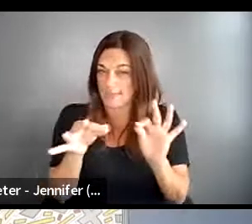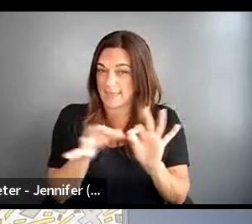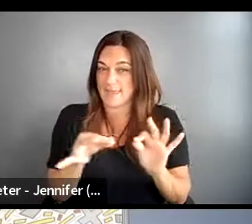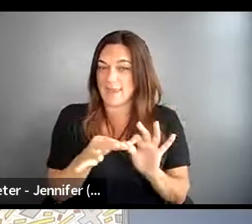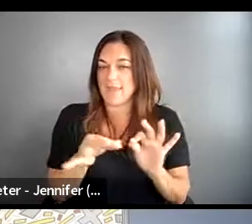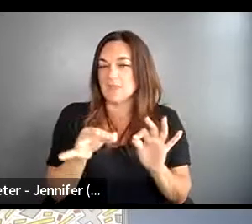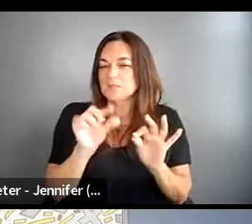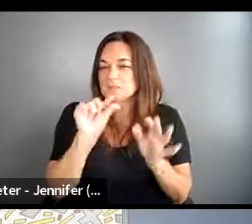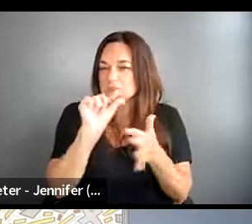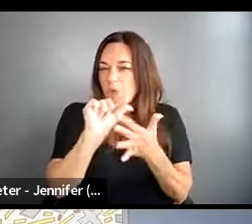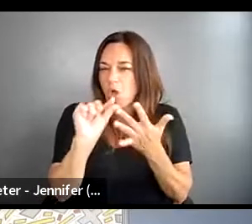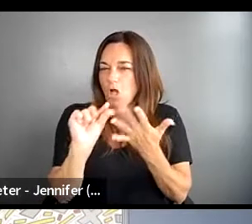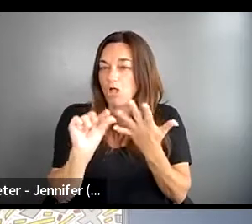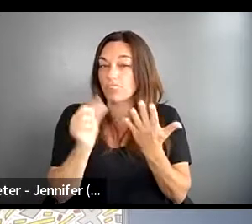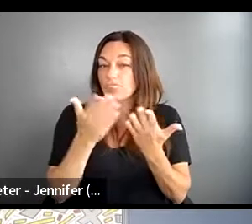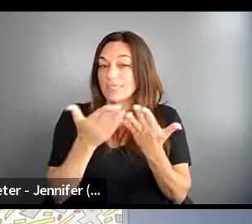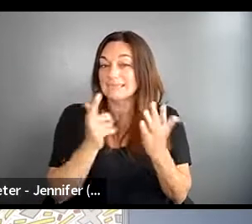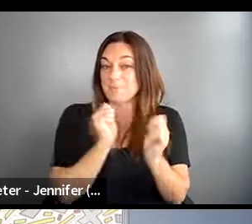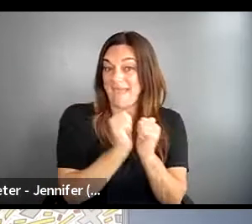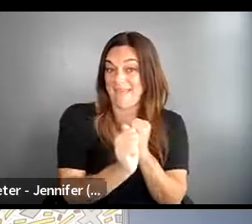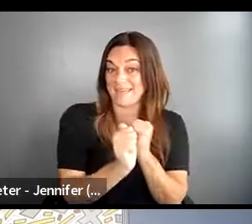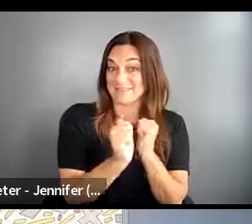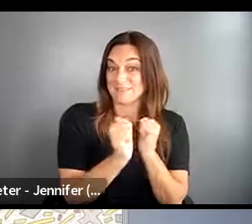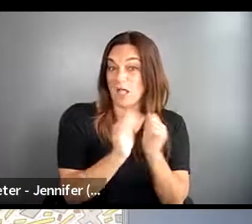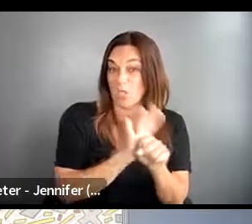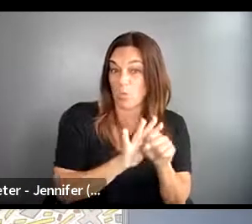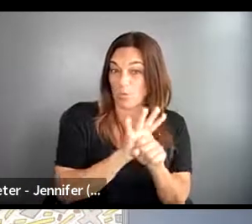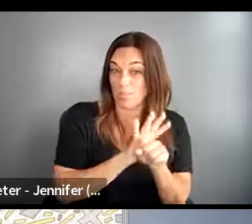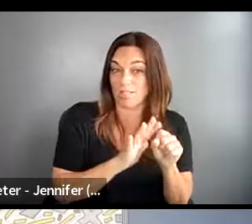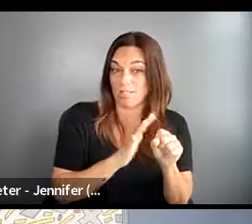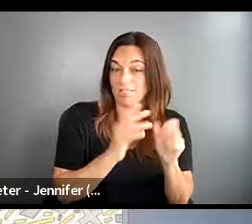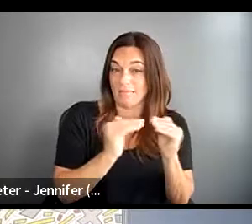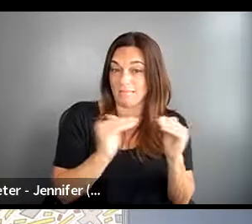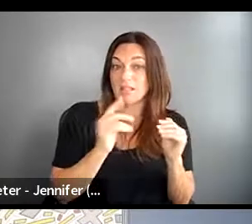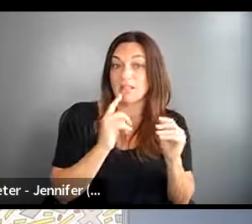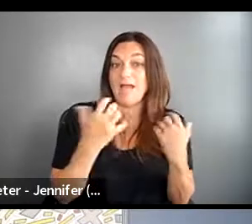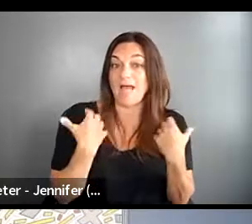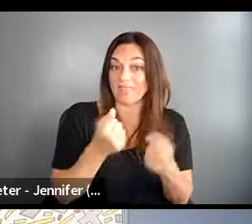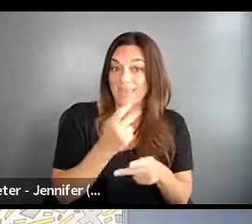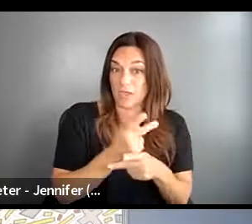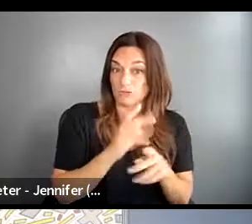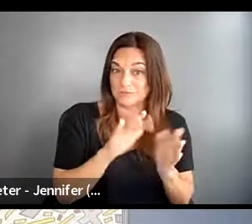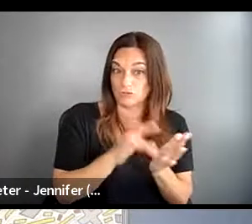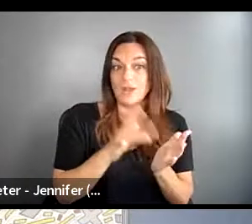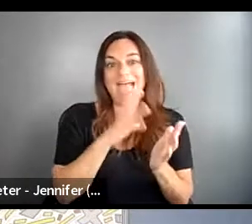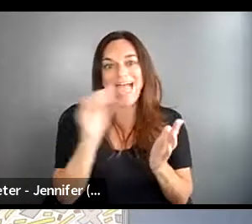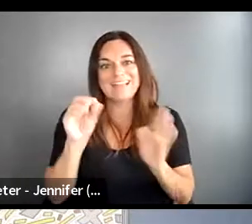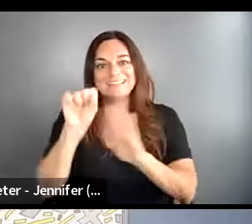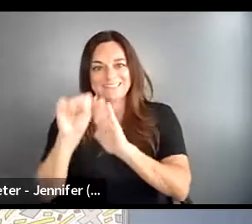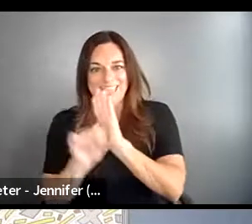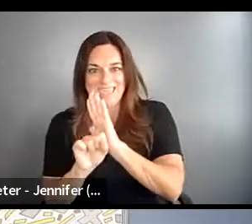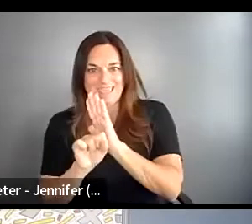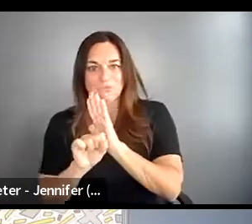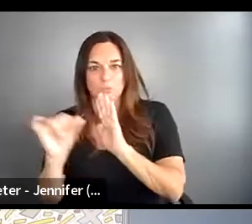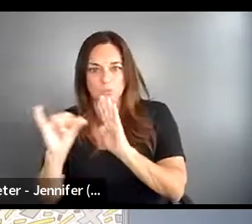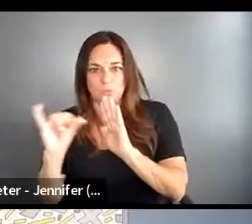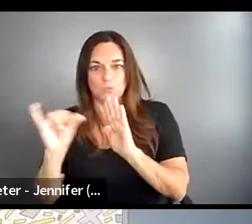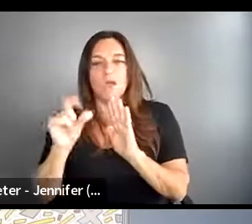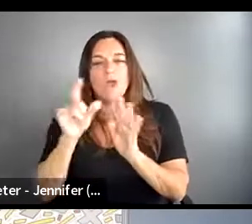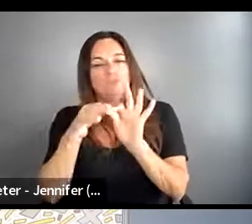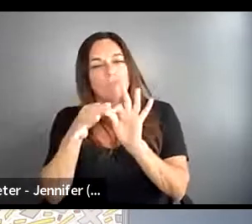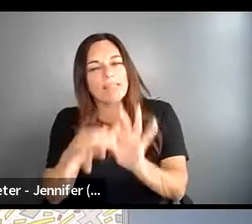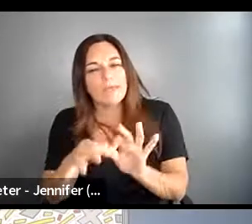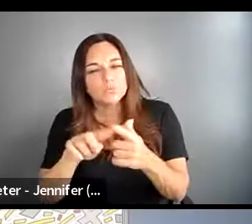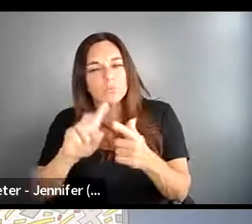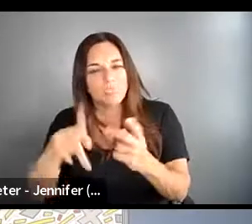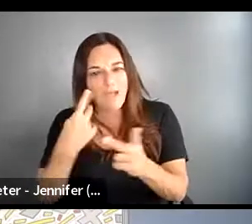things that either pass on a municipal level as it relates to healthcare centers, but also on a state level as it relates to the kind of care that